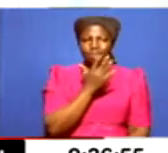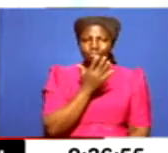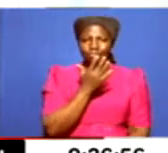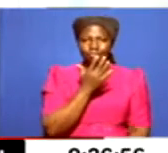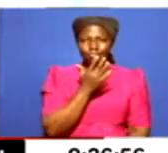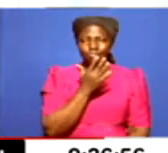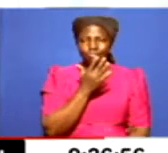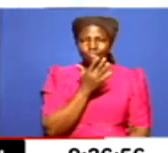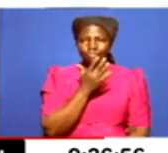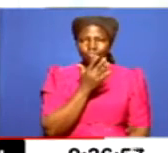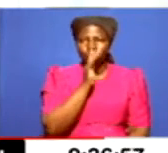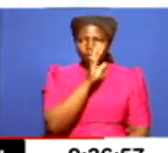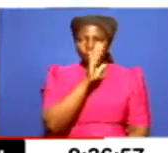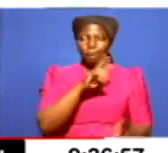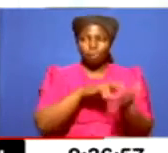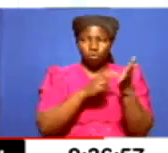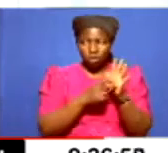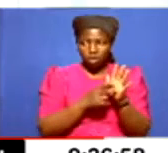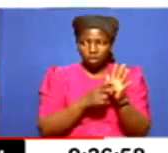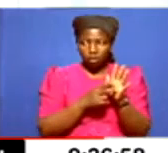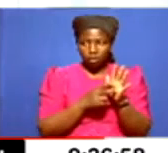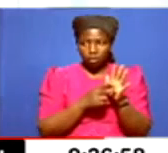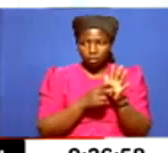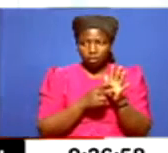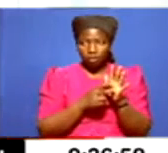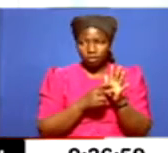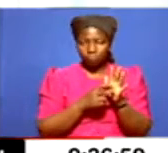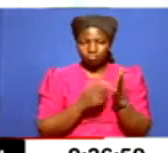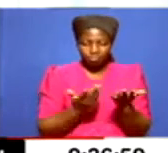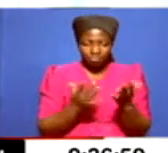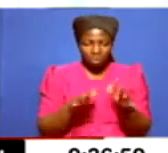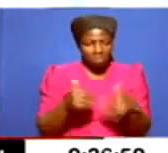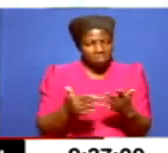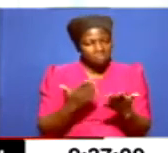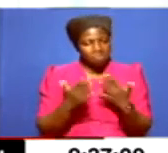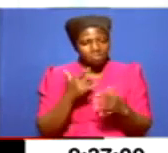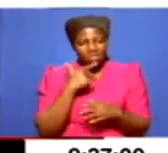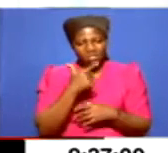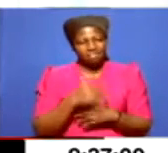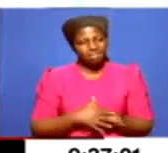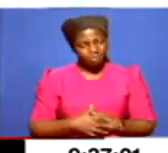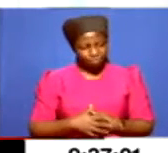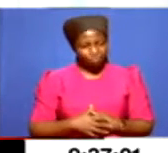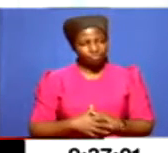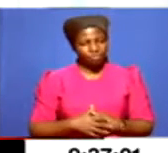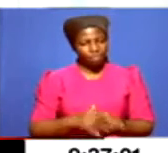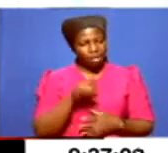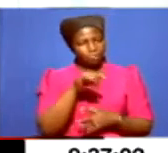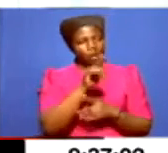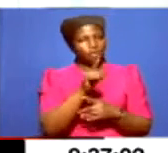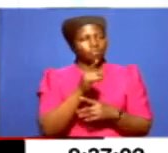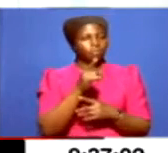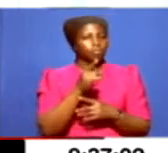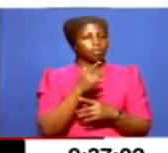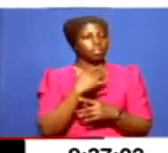their project to, or should we say, their pushing the building better